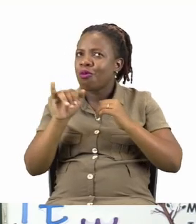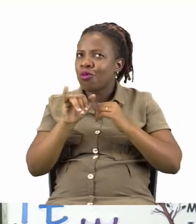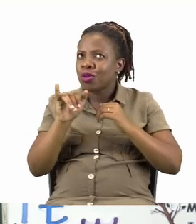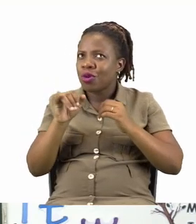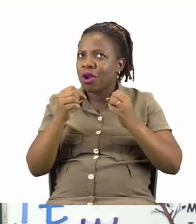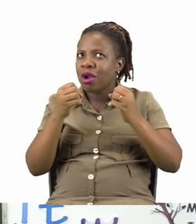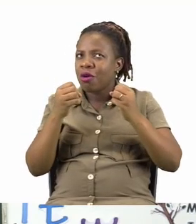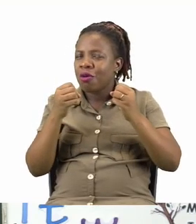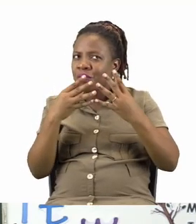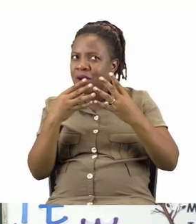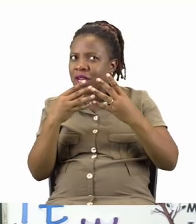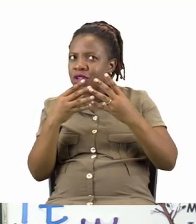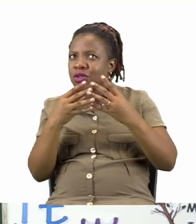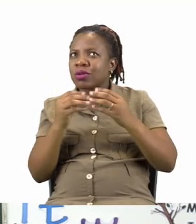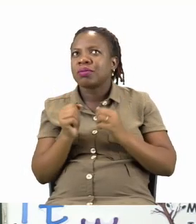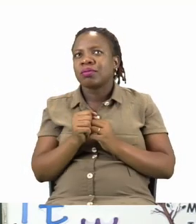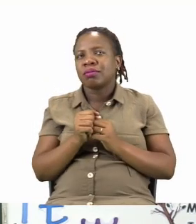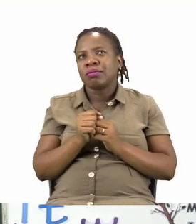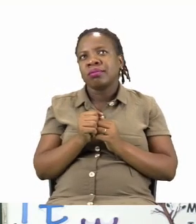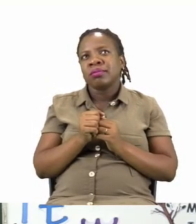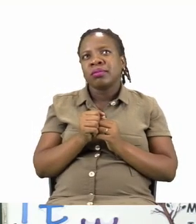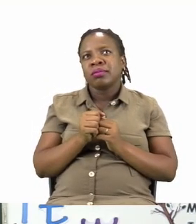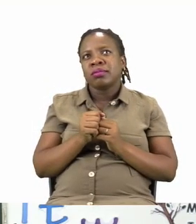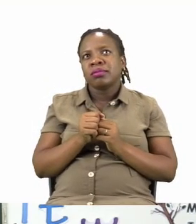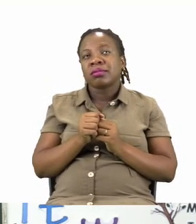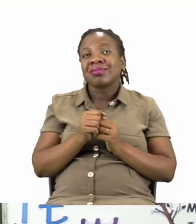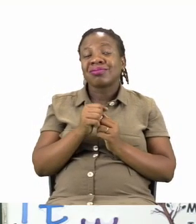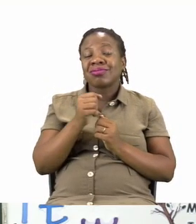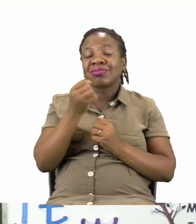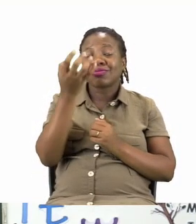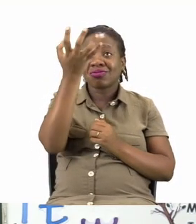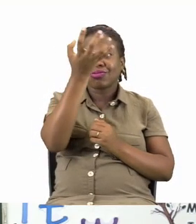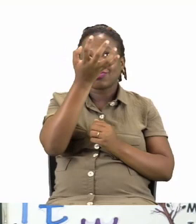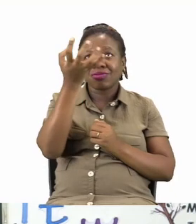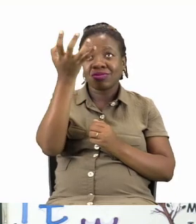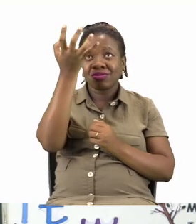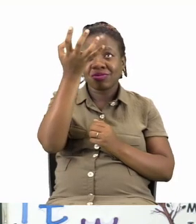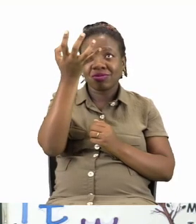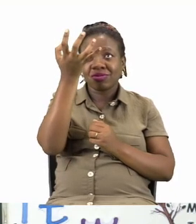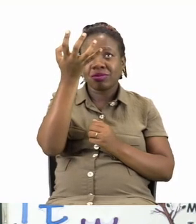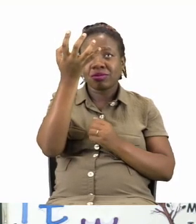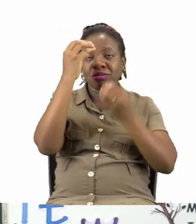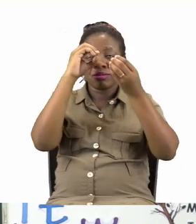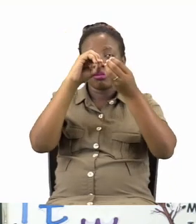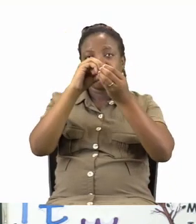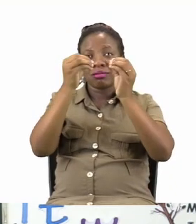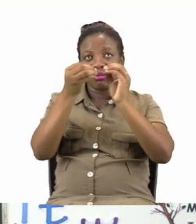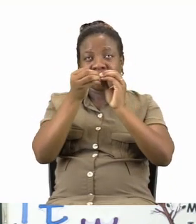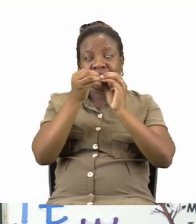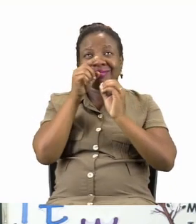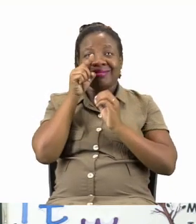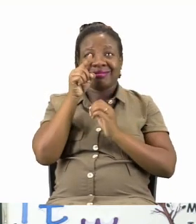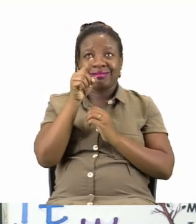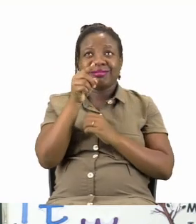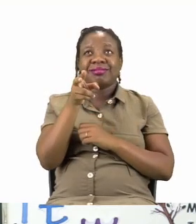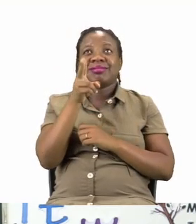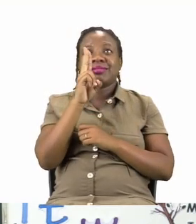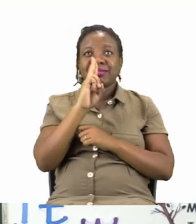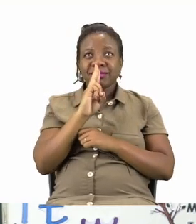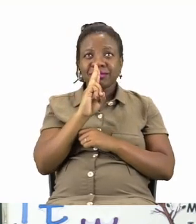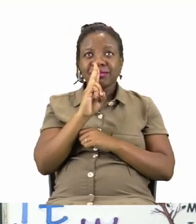number in the cloud is your answer. So we have to look at, do we have